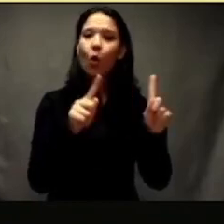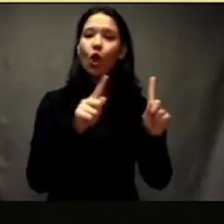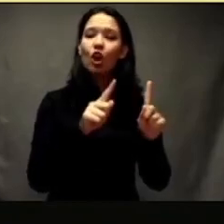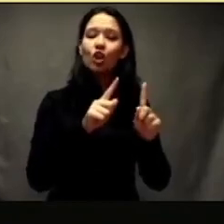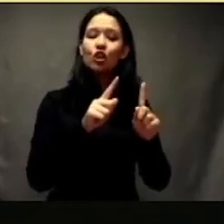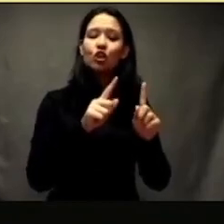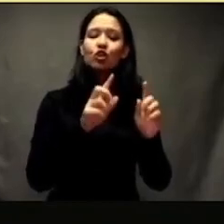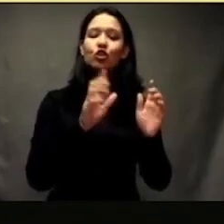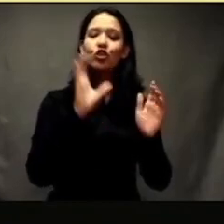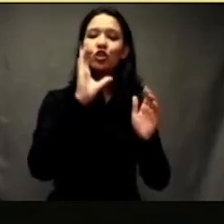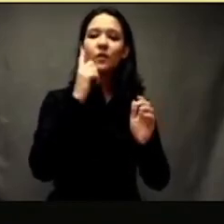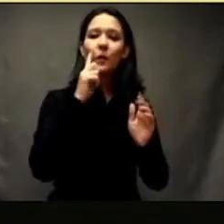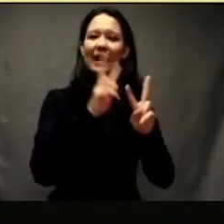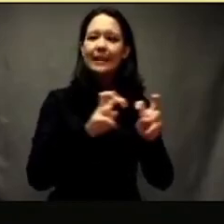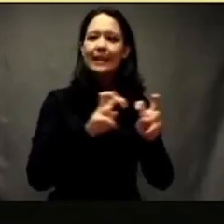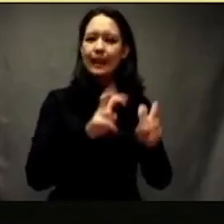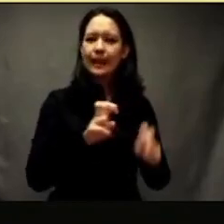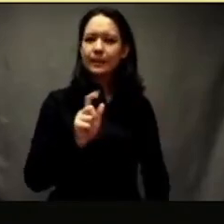assessment?